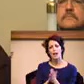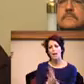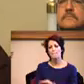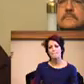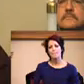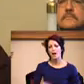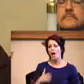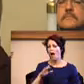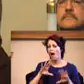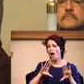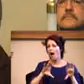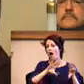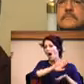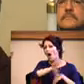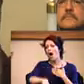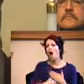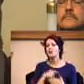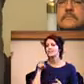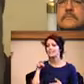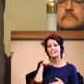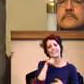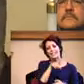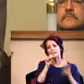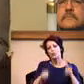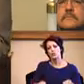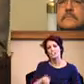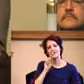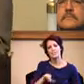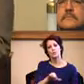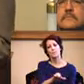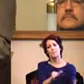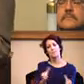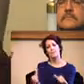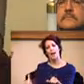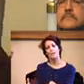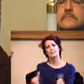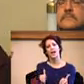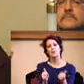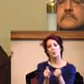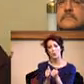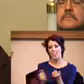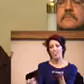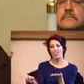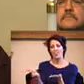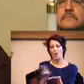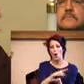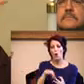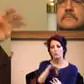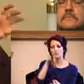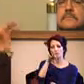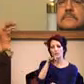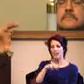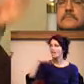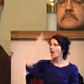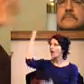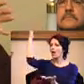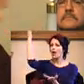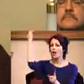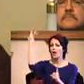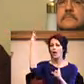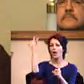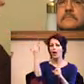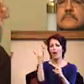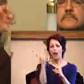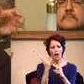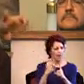be he had to be baptized in the Holy Spirit and in that Holy Spirit there was power in that Holy Spirit there was Grace